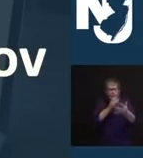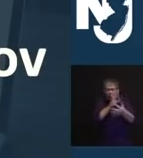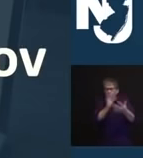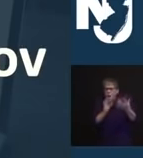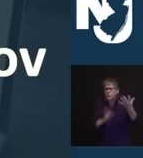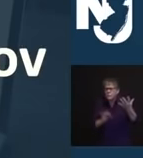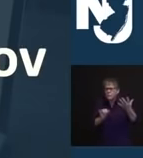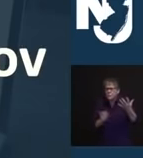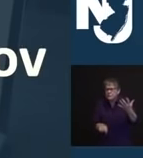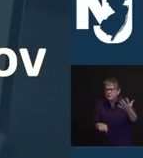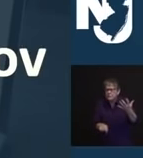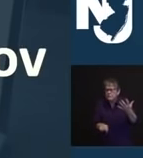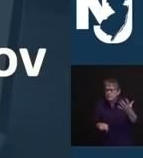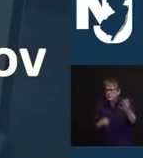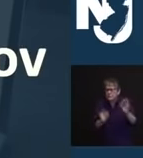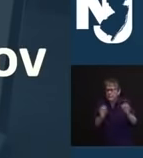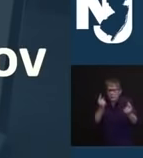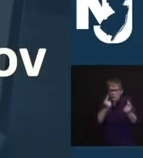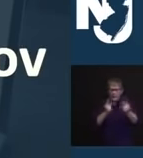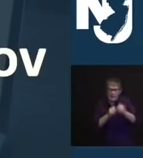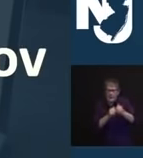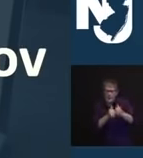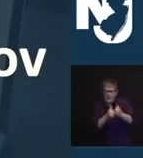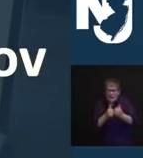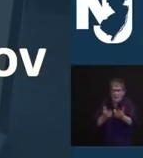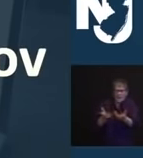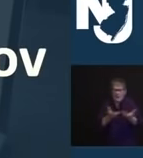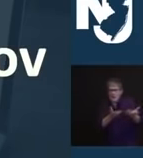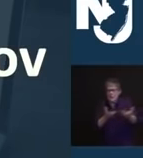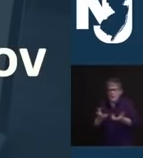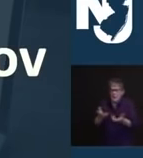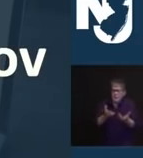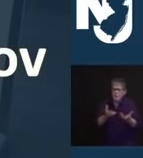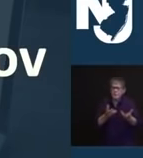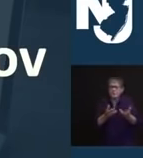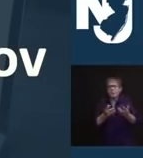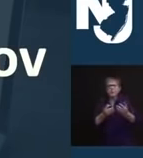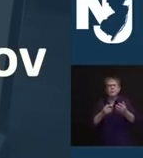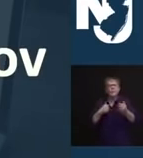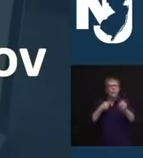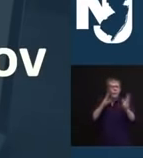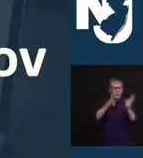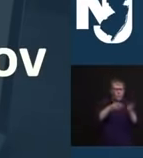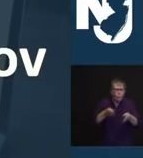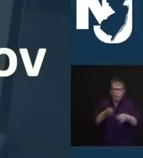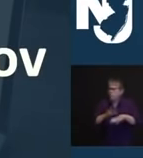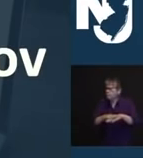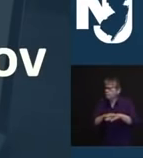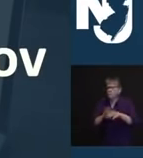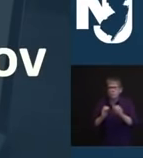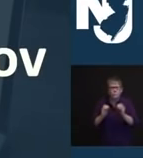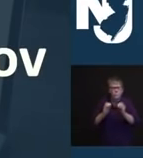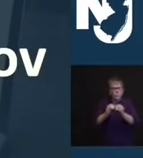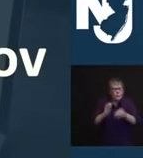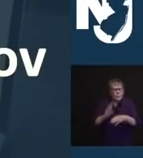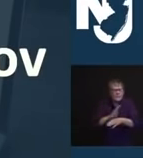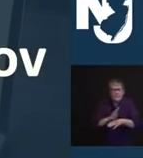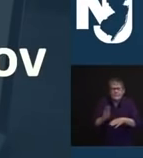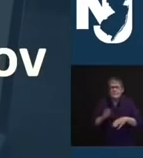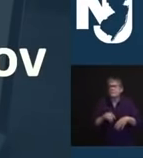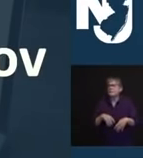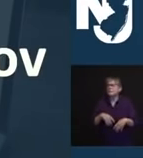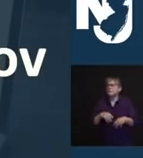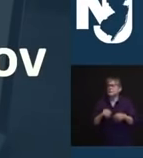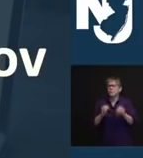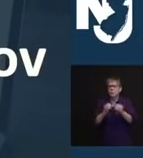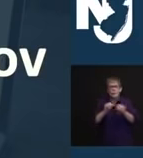today, but we now have the ability to be more focused and surgical. We have much better data and science to draw from